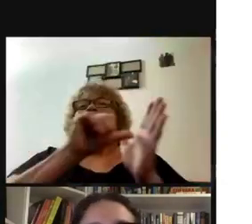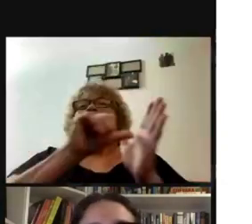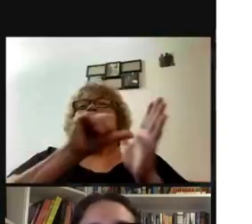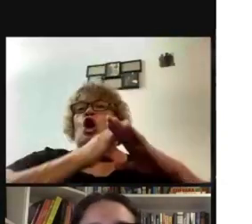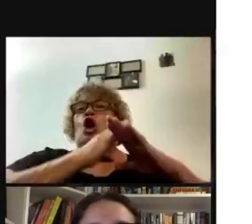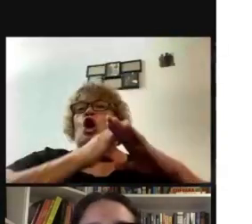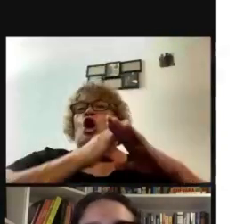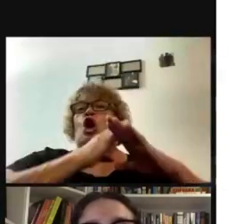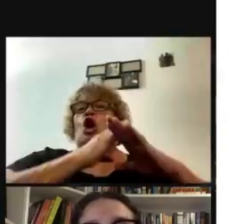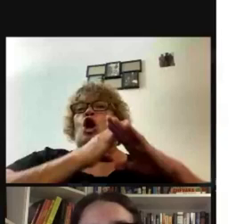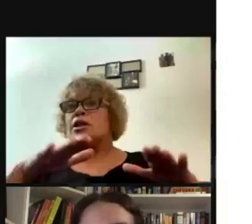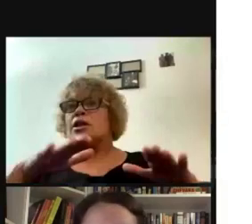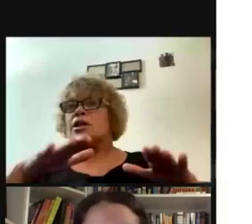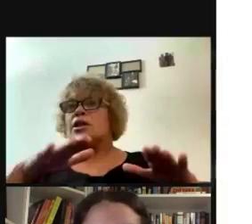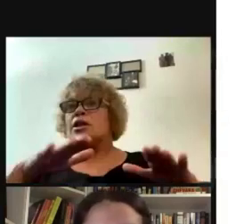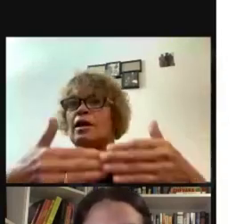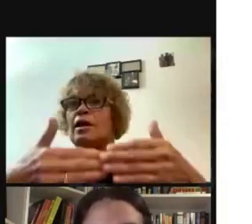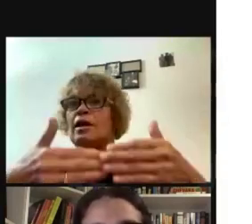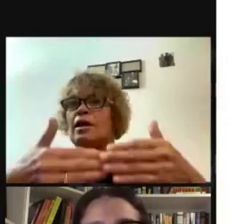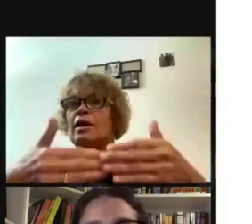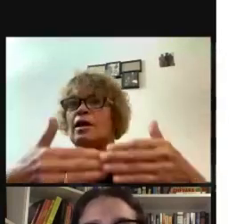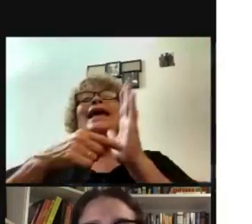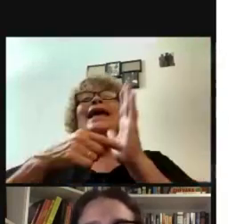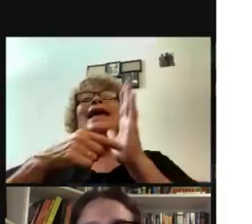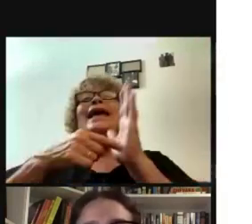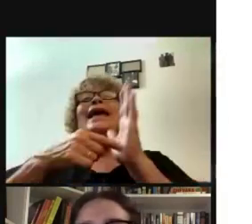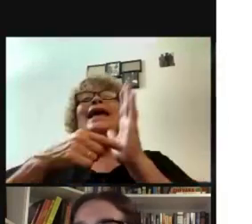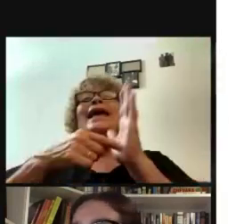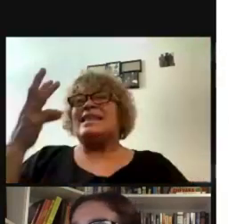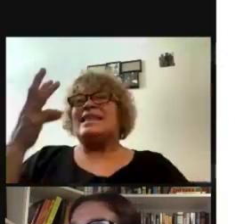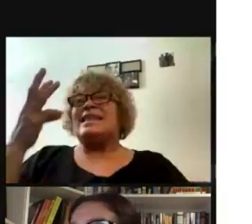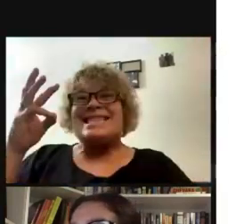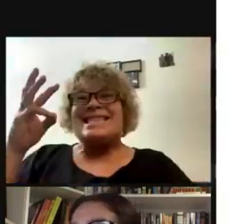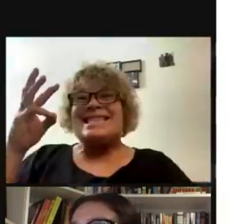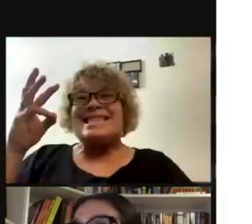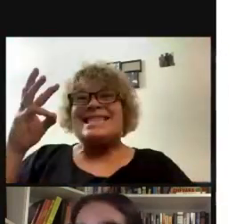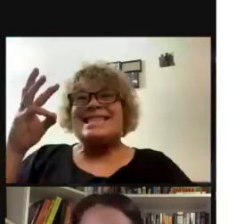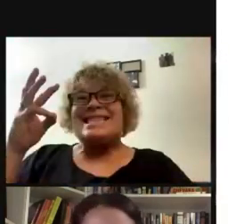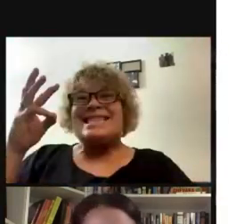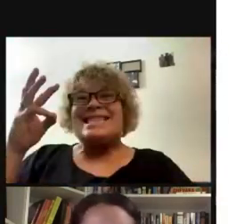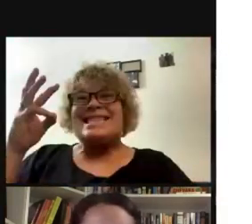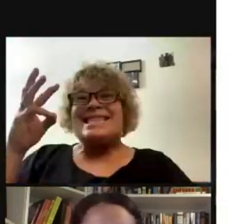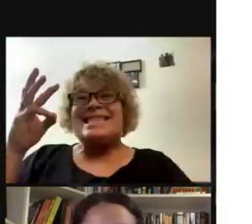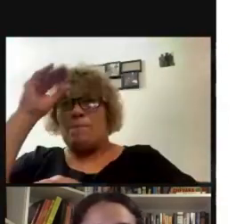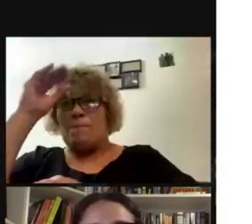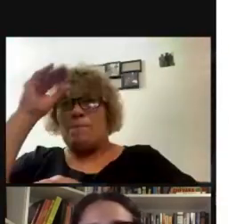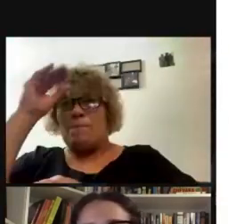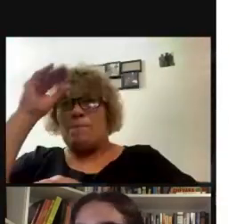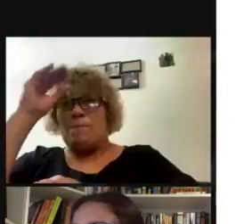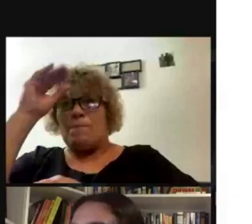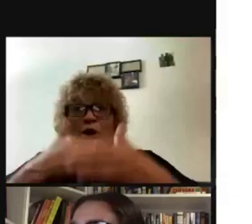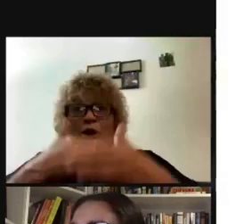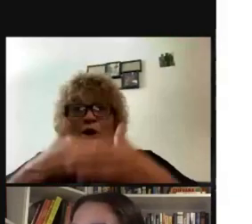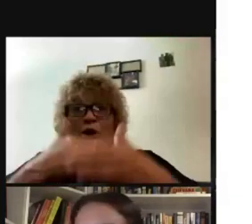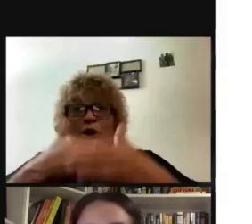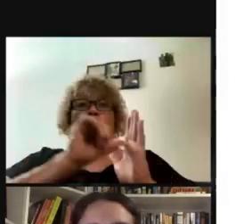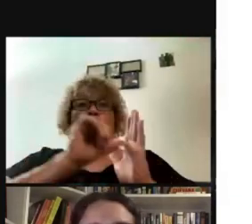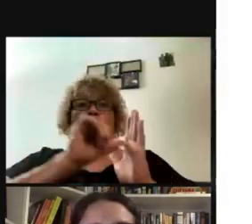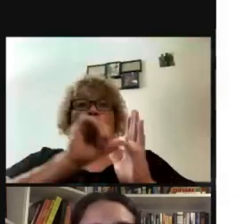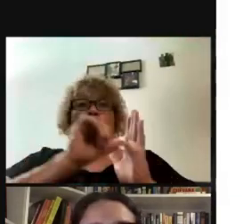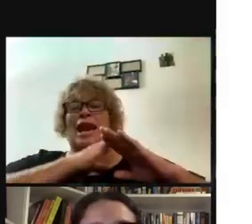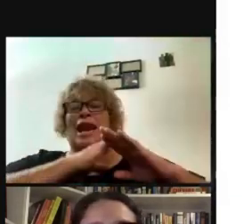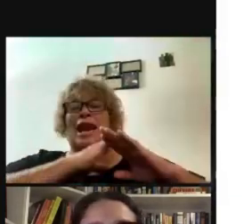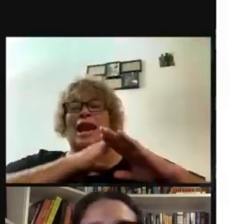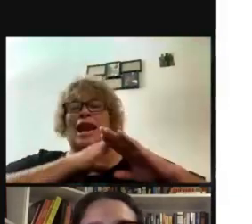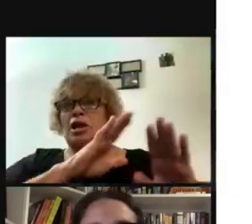this example, a 16-year-old boy is processed for sterilization, and the clinician putting